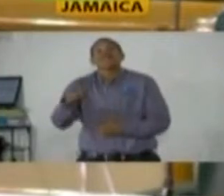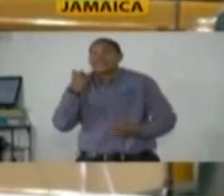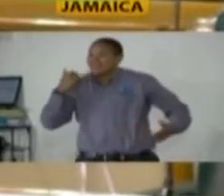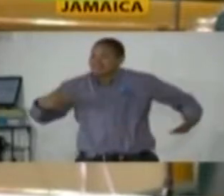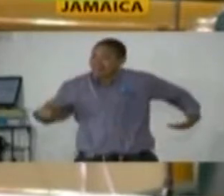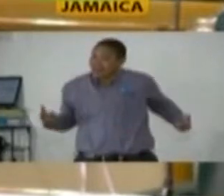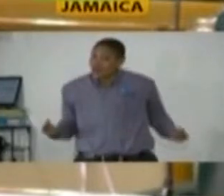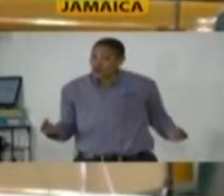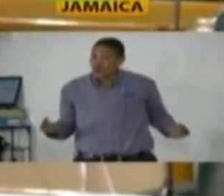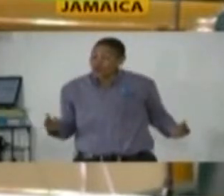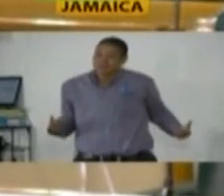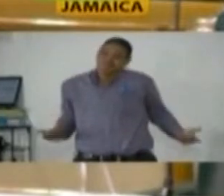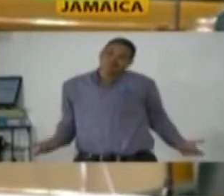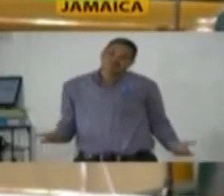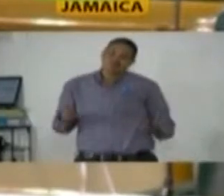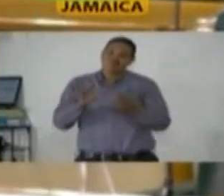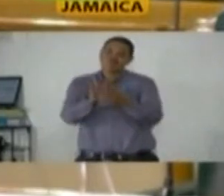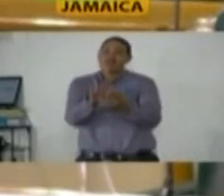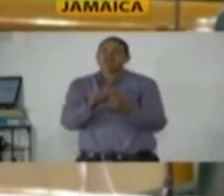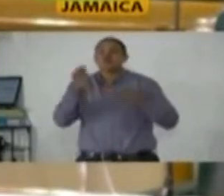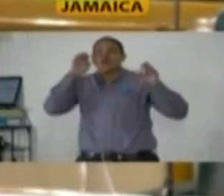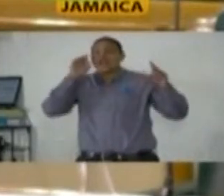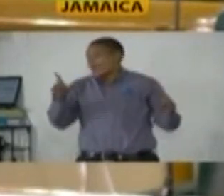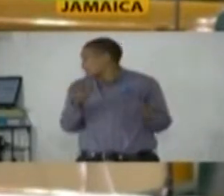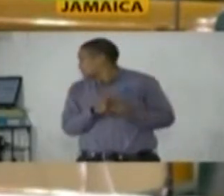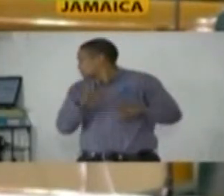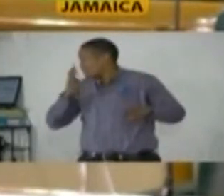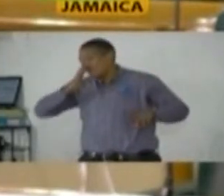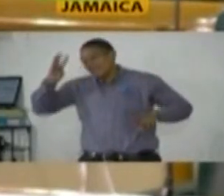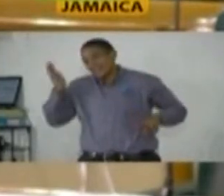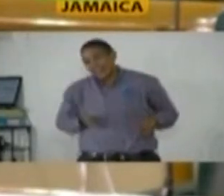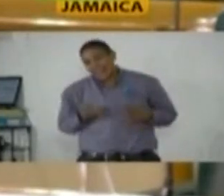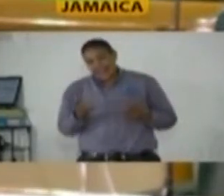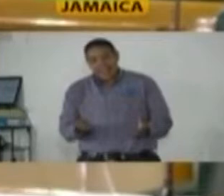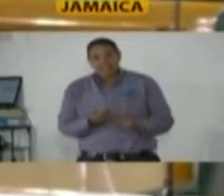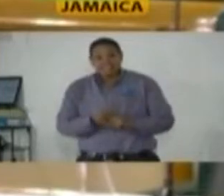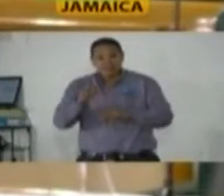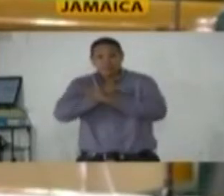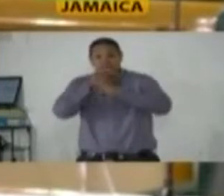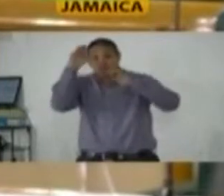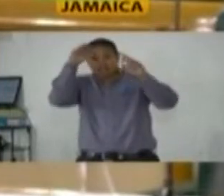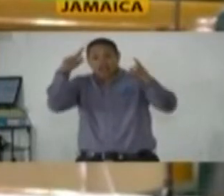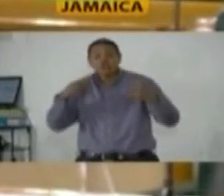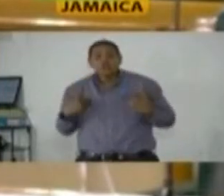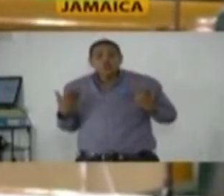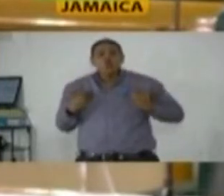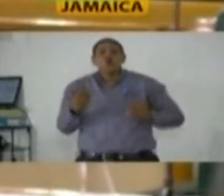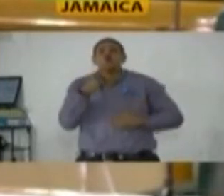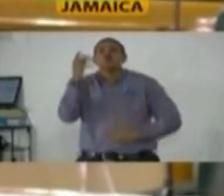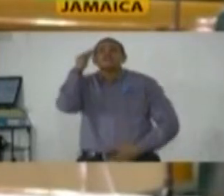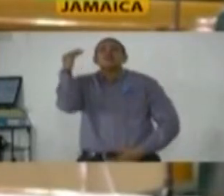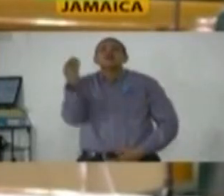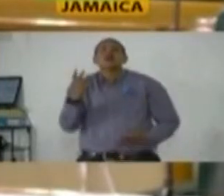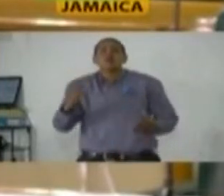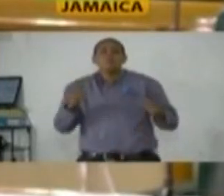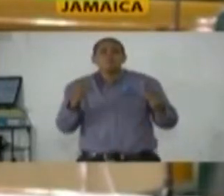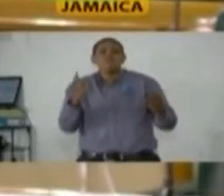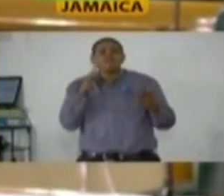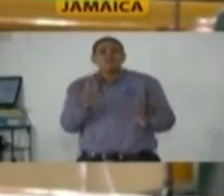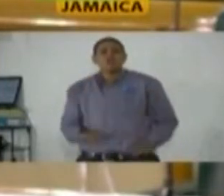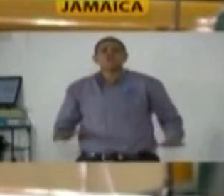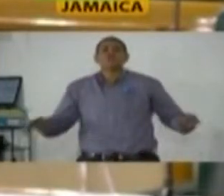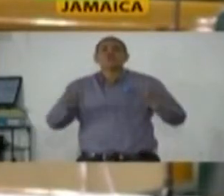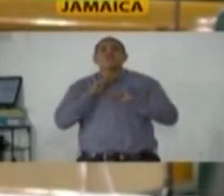is tantamount to educational neglect. Ministry of Education and Youth has made provision for children from